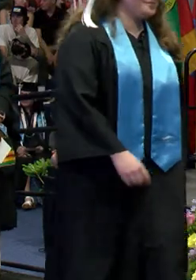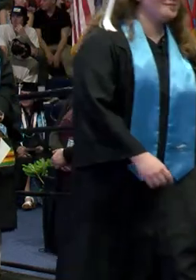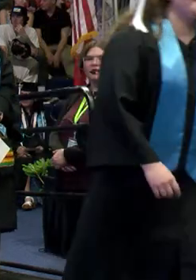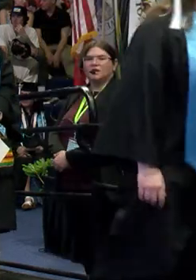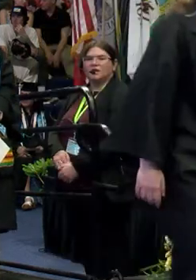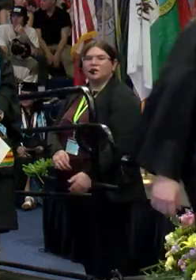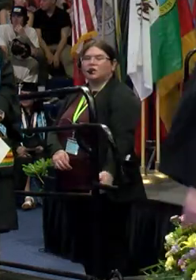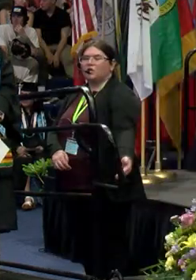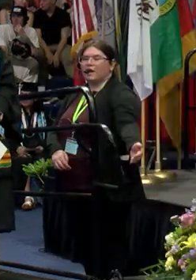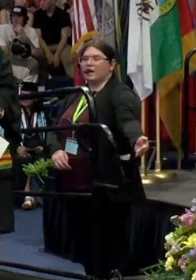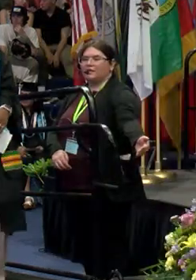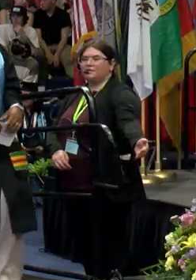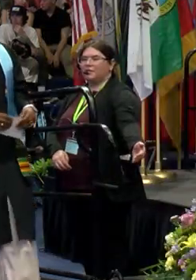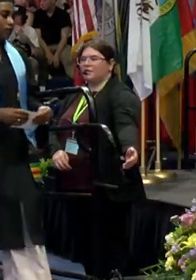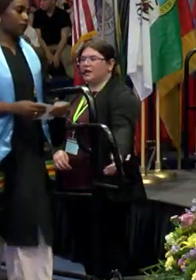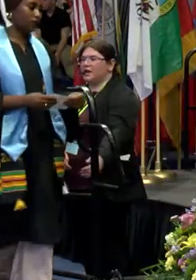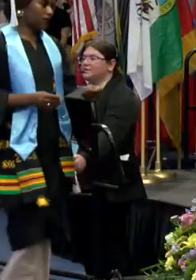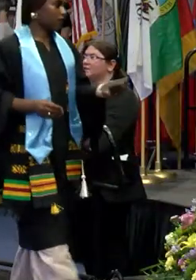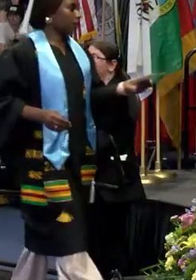Savannah Clark.